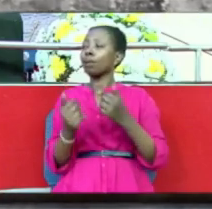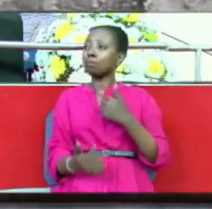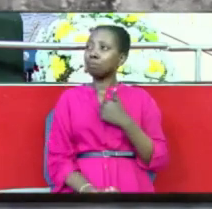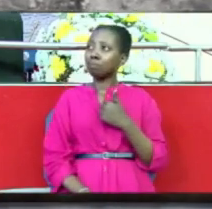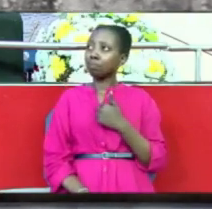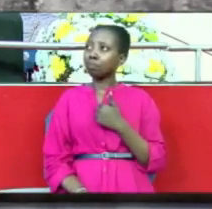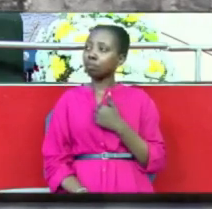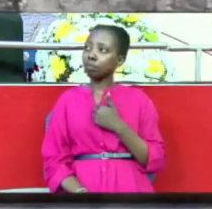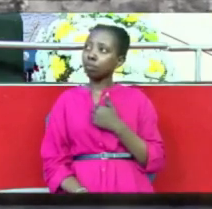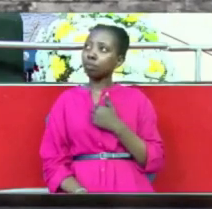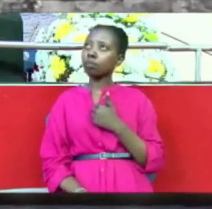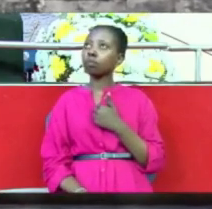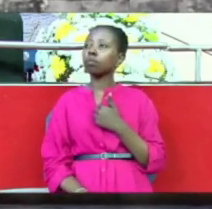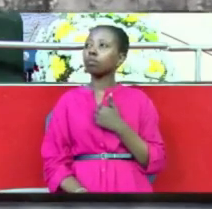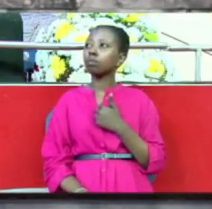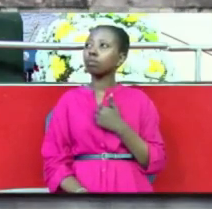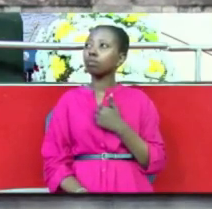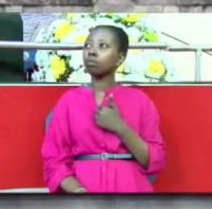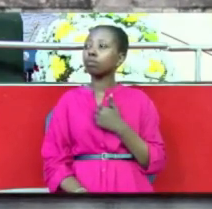Mimi.